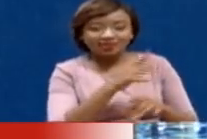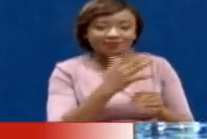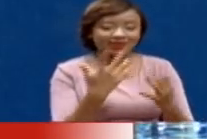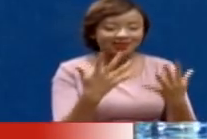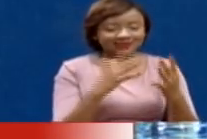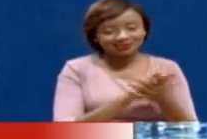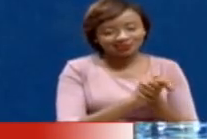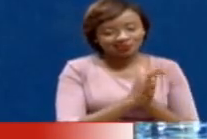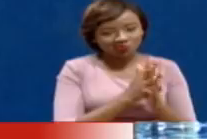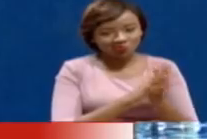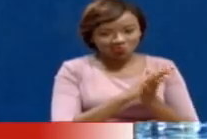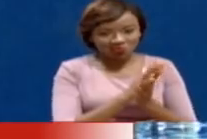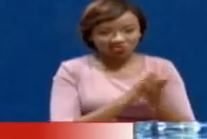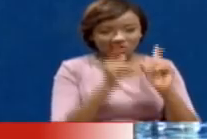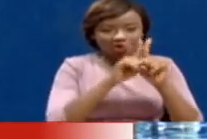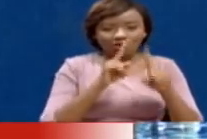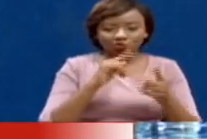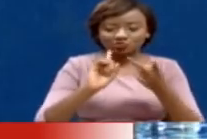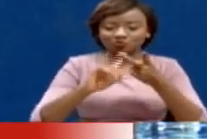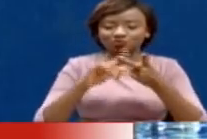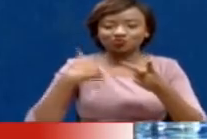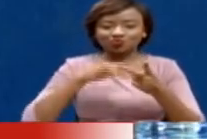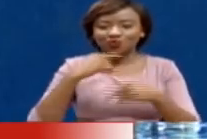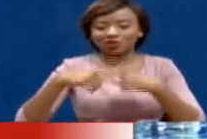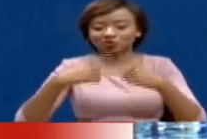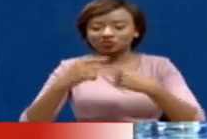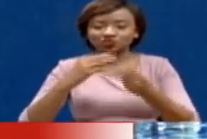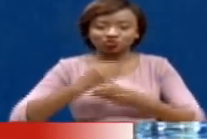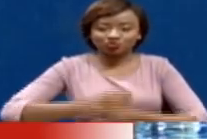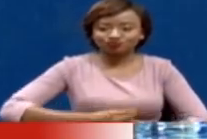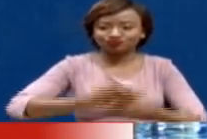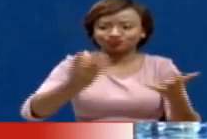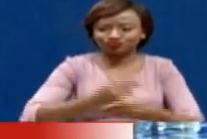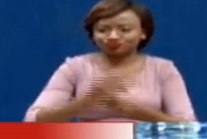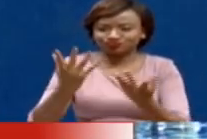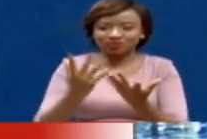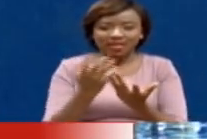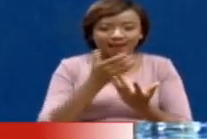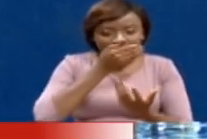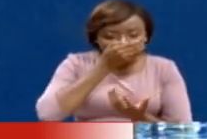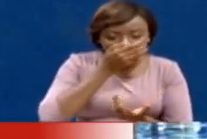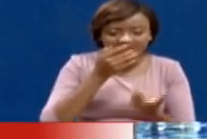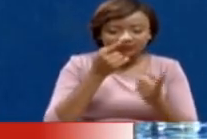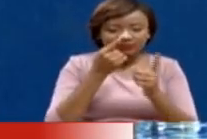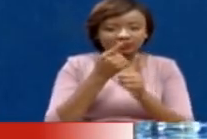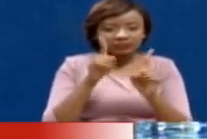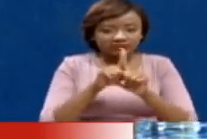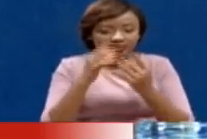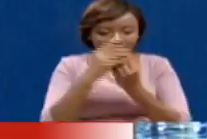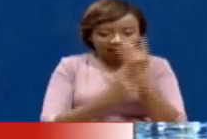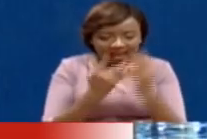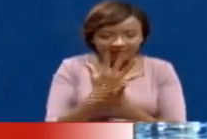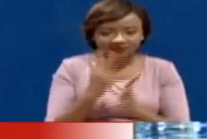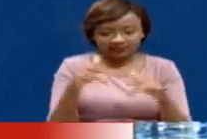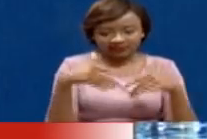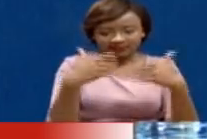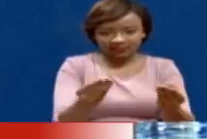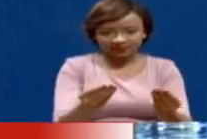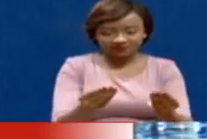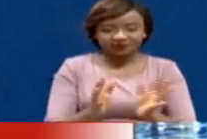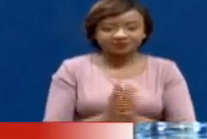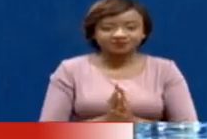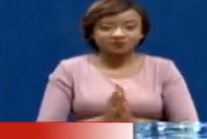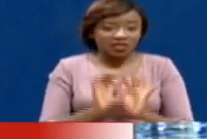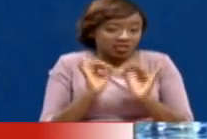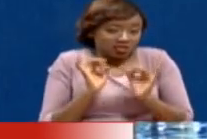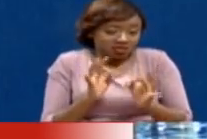the number two, we are going to ensure continuous supply of personal protective equipment, as I've outlined earlier.